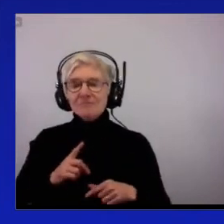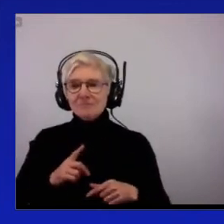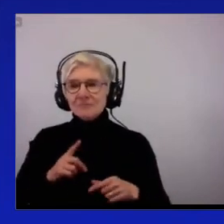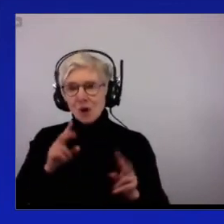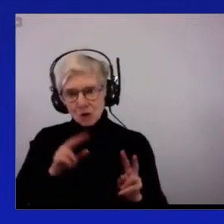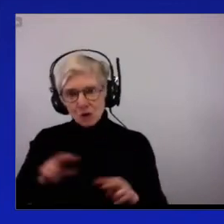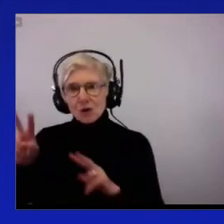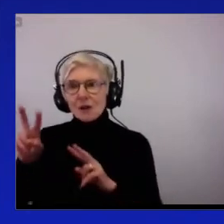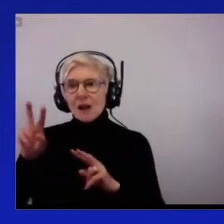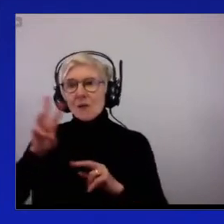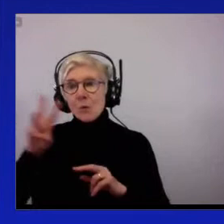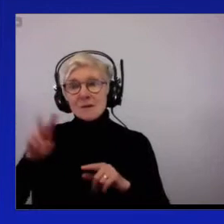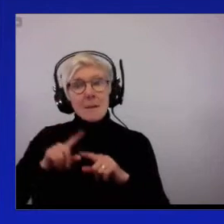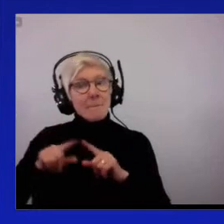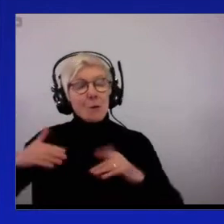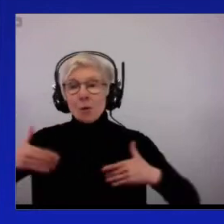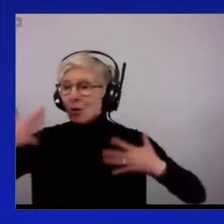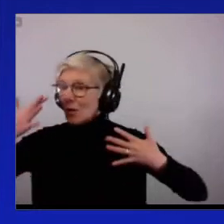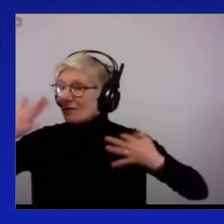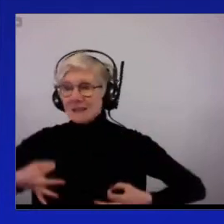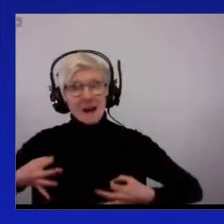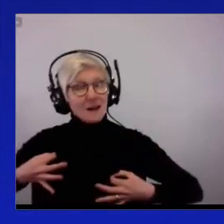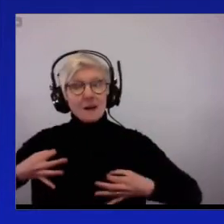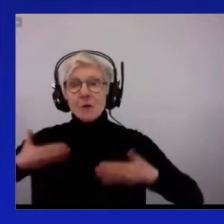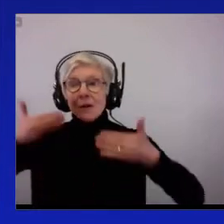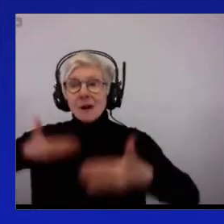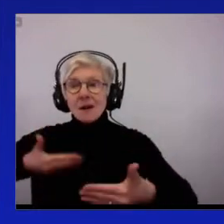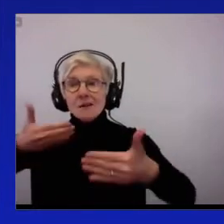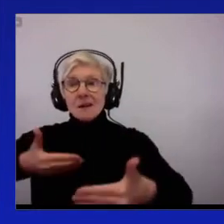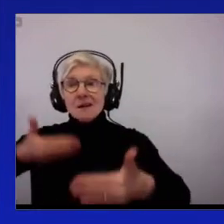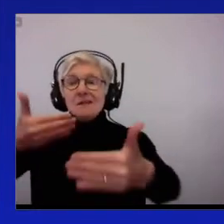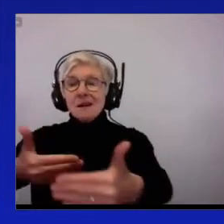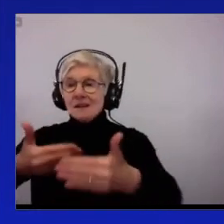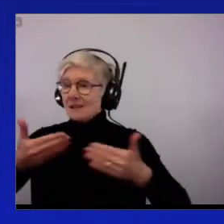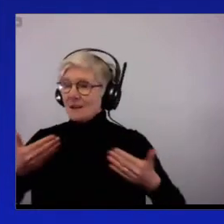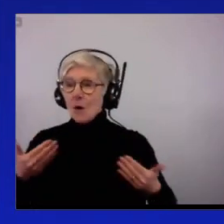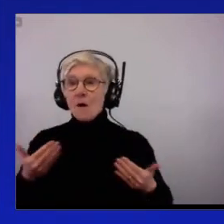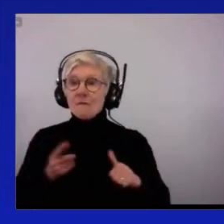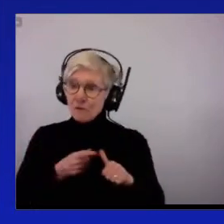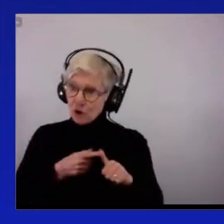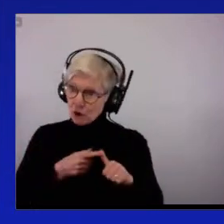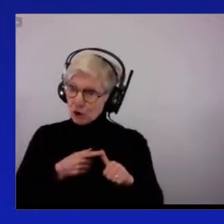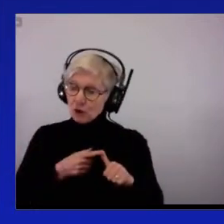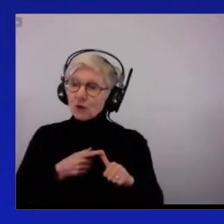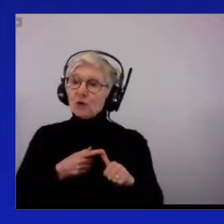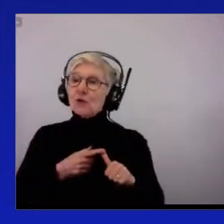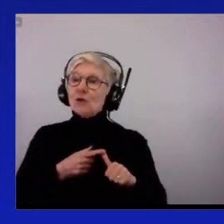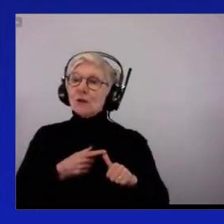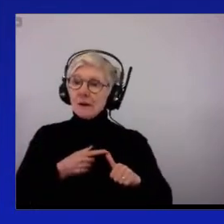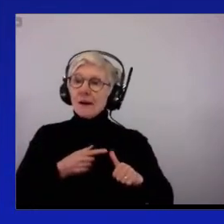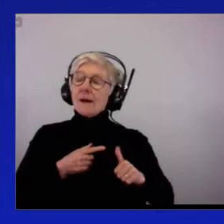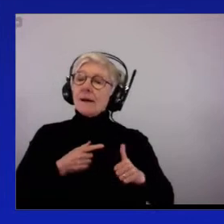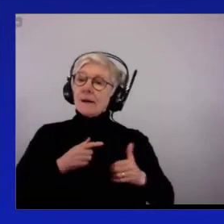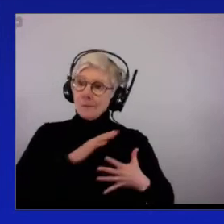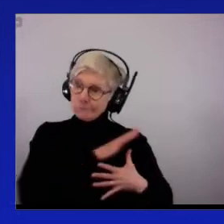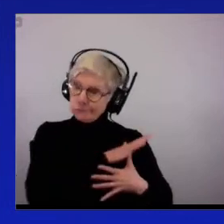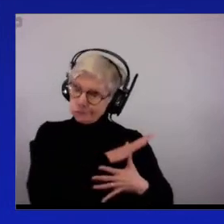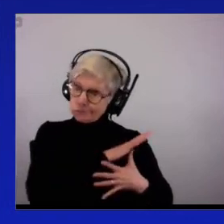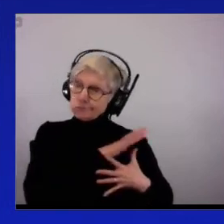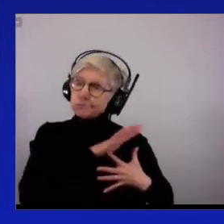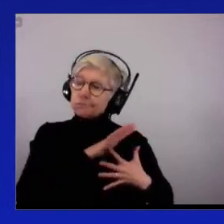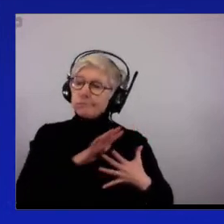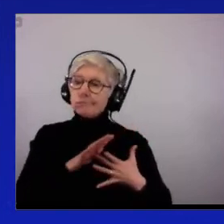we're not going to be able to get to larger numbers until starting in March,